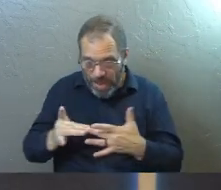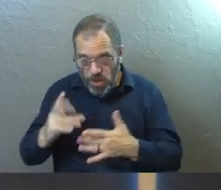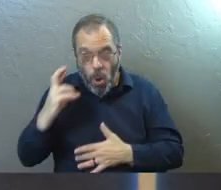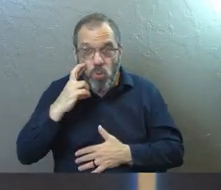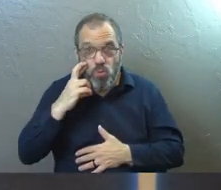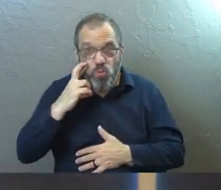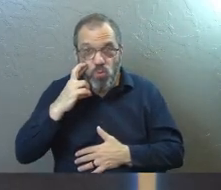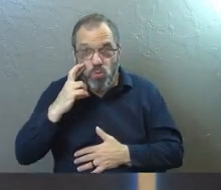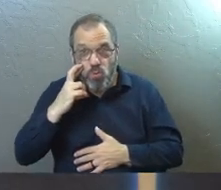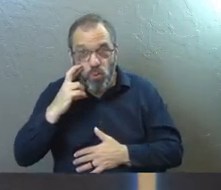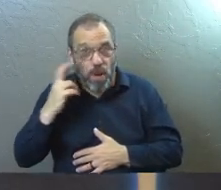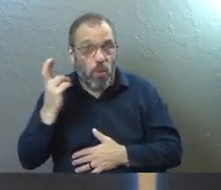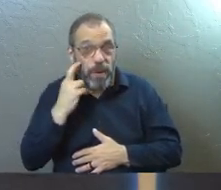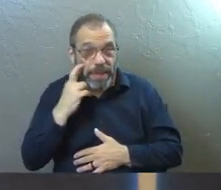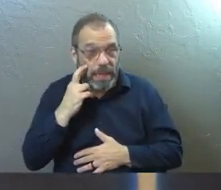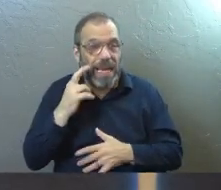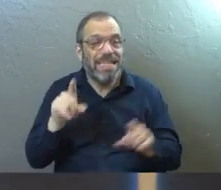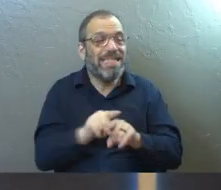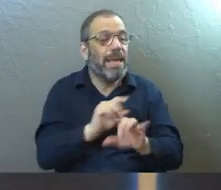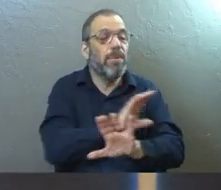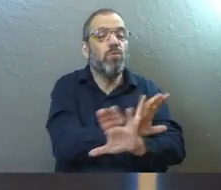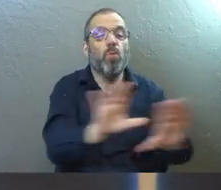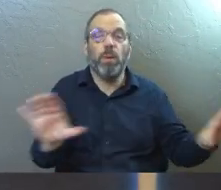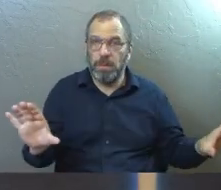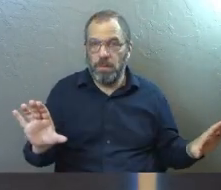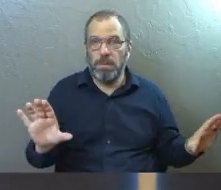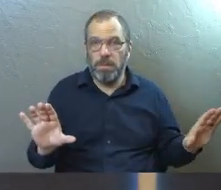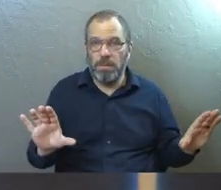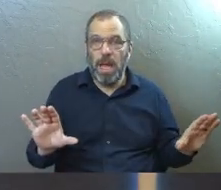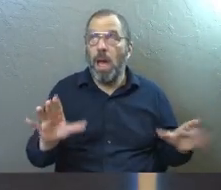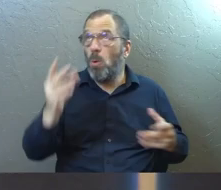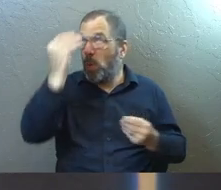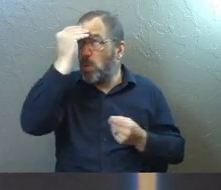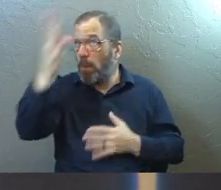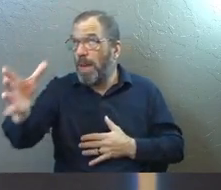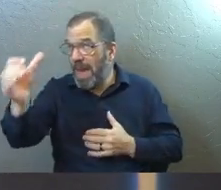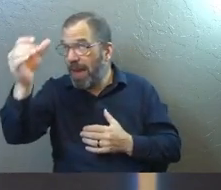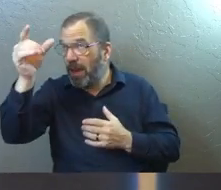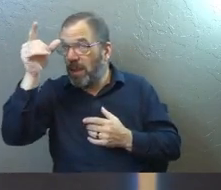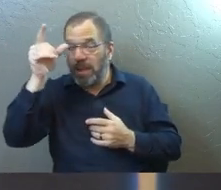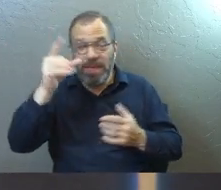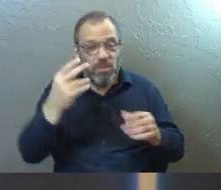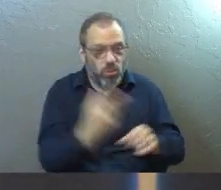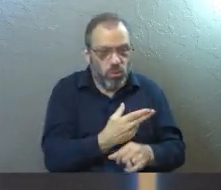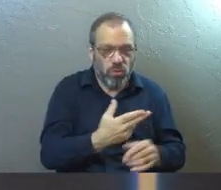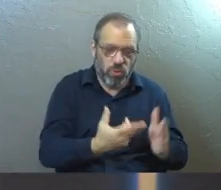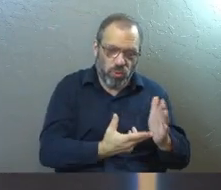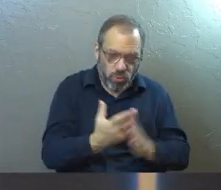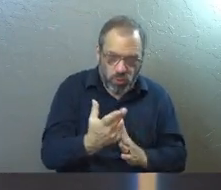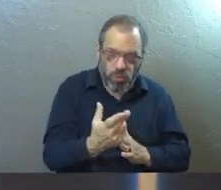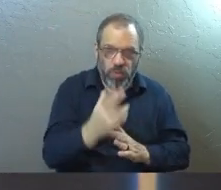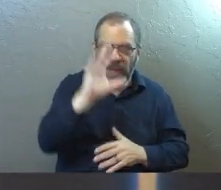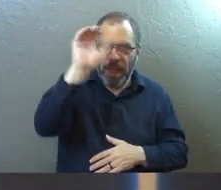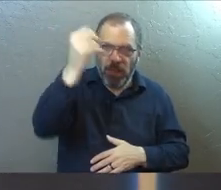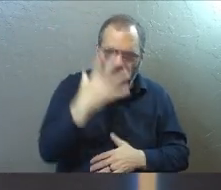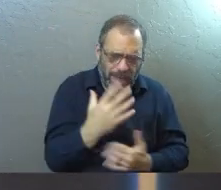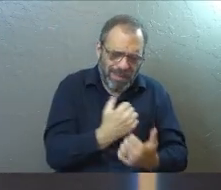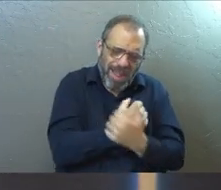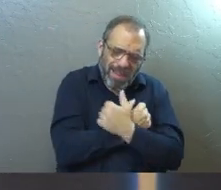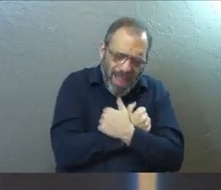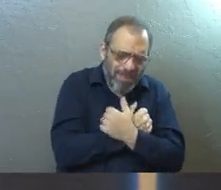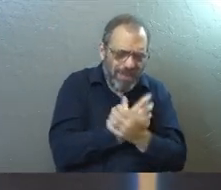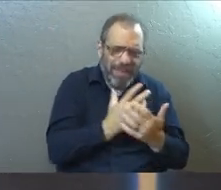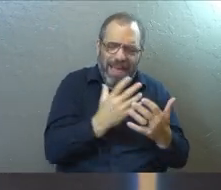right? Here's what I've done in his life. I can do the same thing in yours. When I obey the Father, he can use me as a vessel to bring truth and grace and